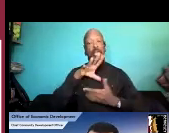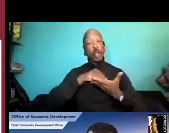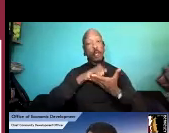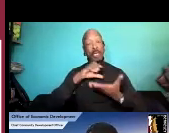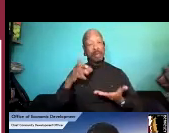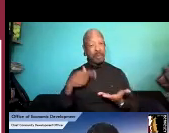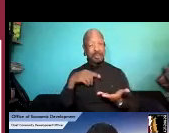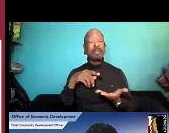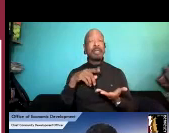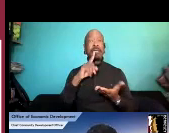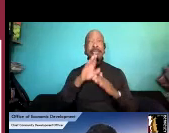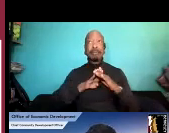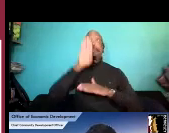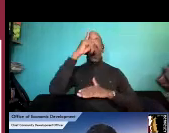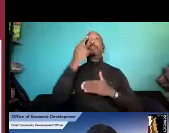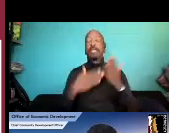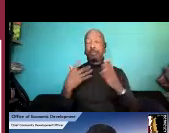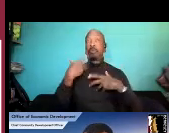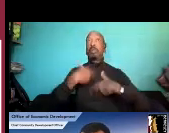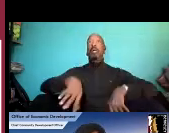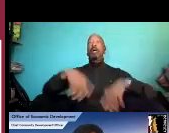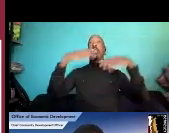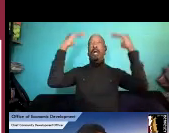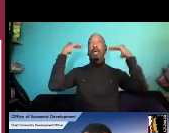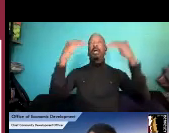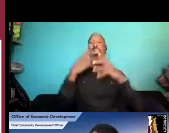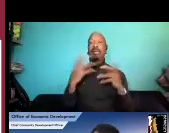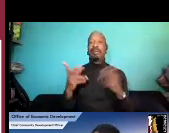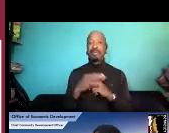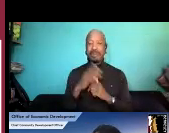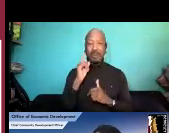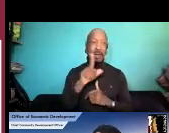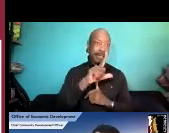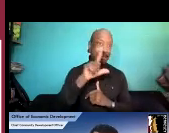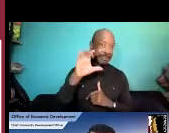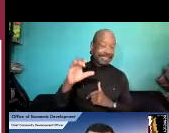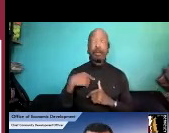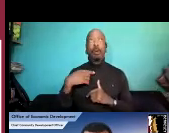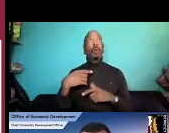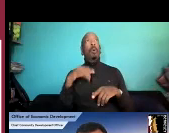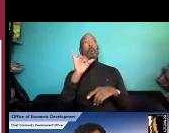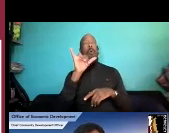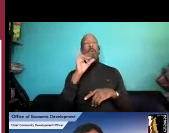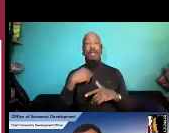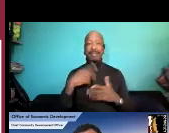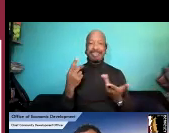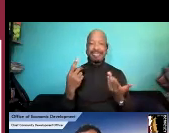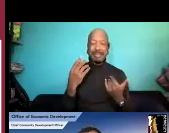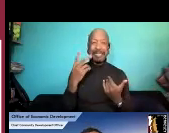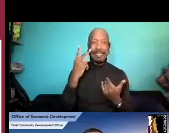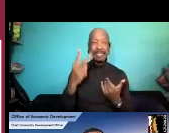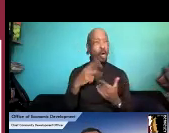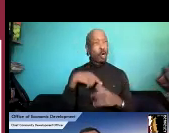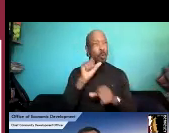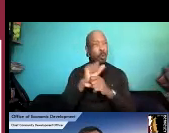for some. People have been usually focused on, S corps or LLCs or all the things you mentioned, and they hear work on cooperatives. They say, wait, hold on